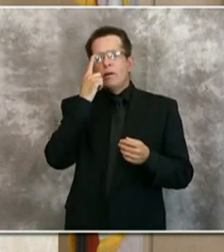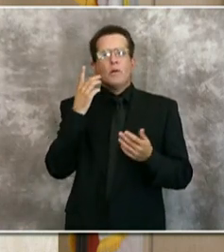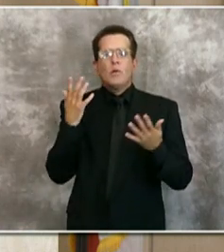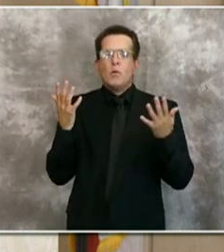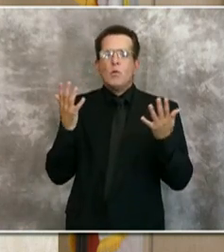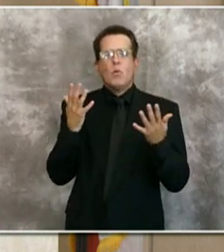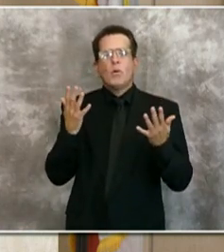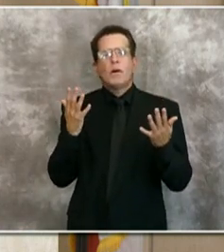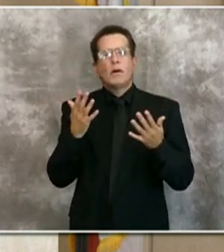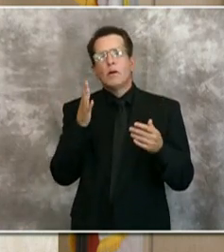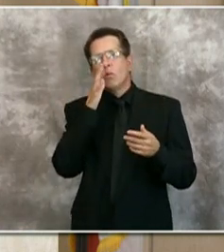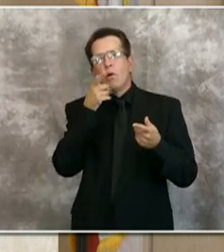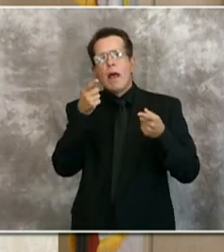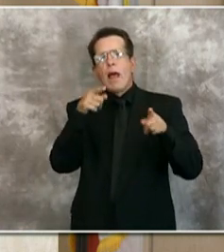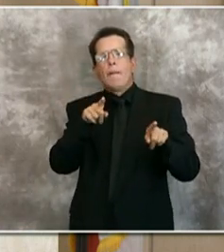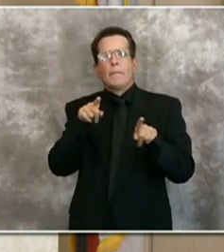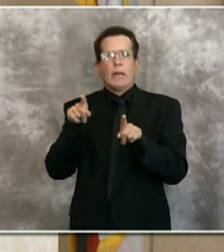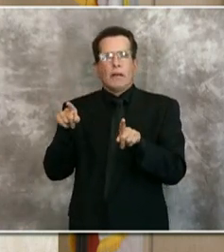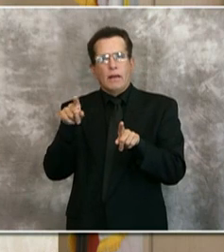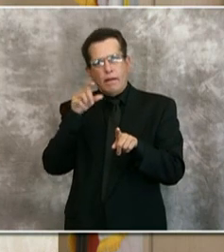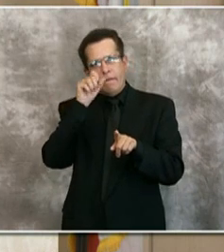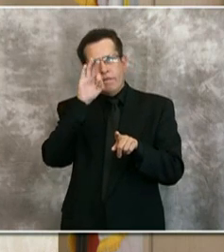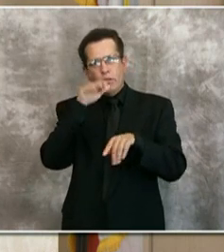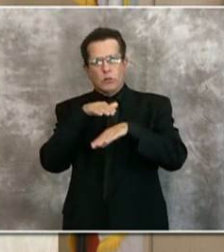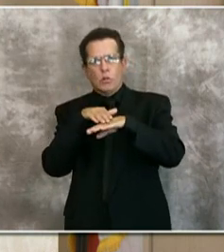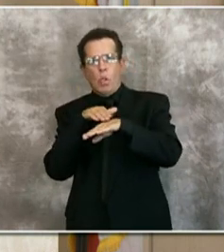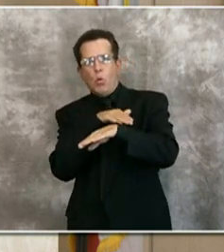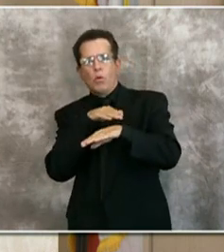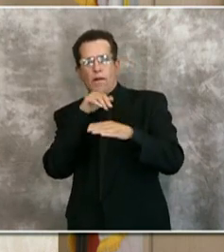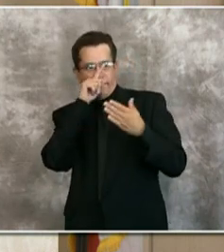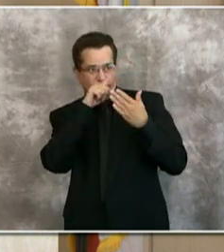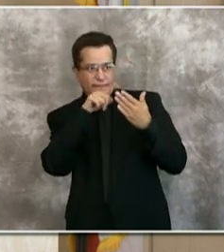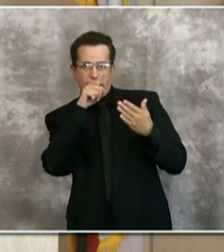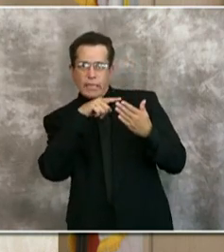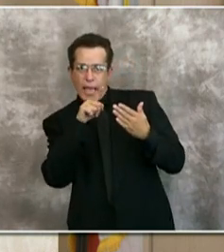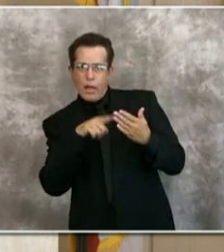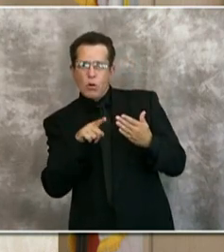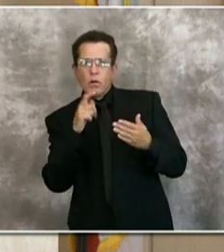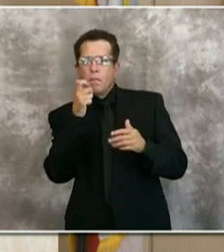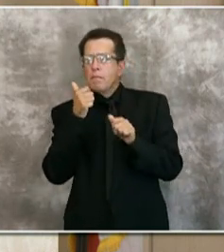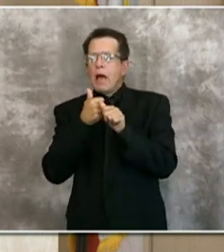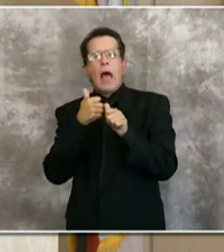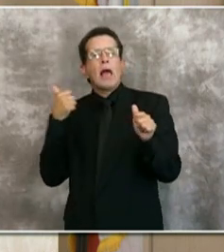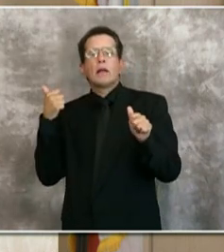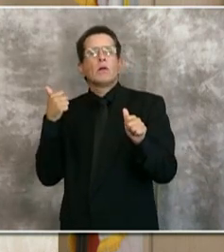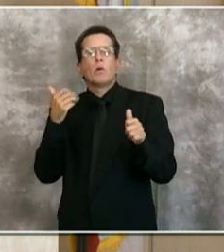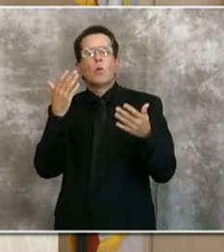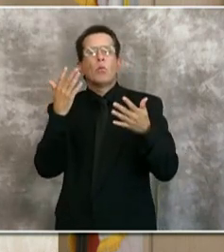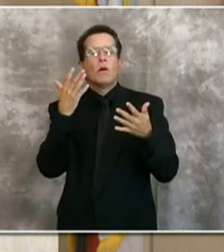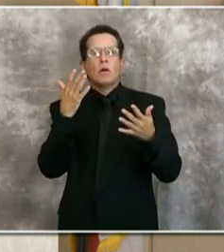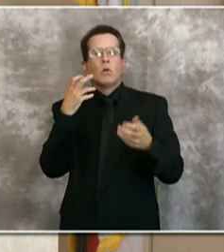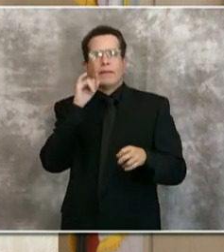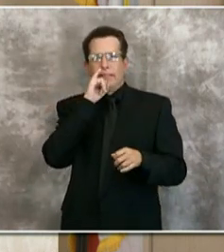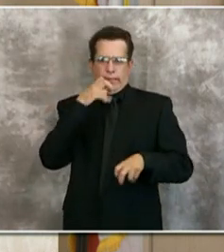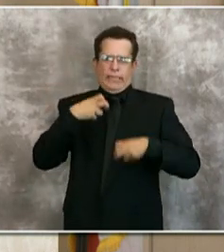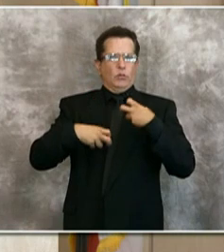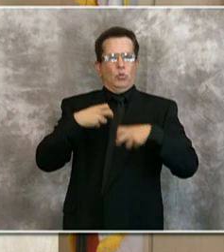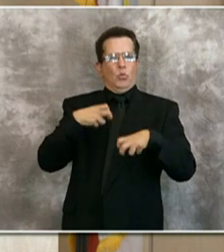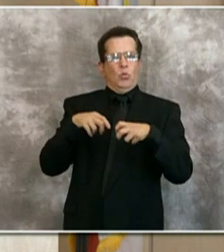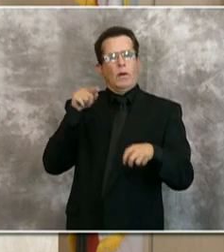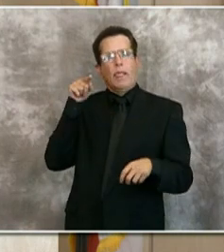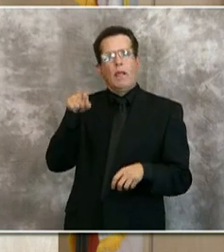of slower case investigation than was anticipated? What is the issue there